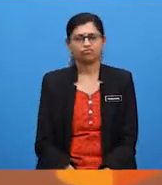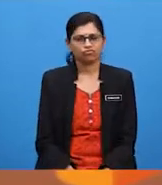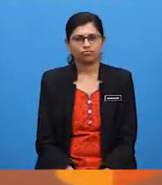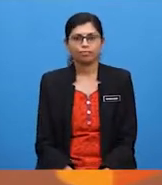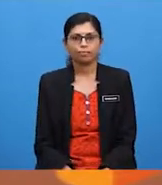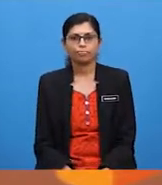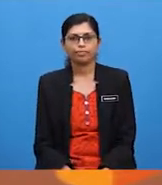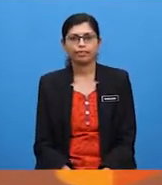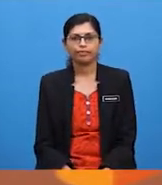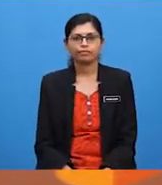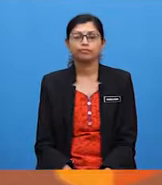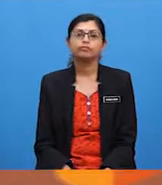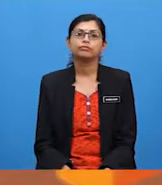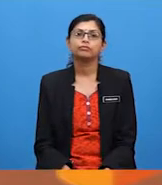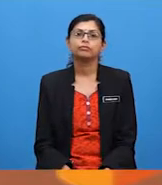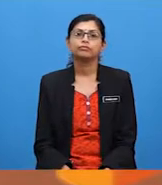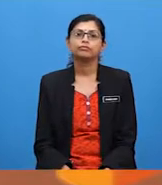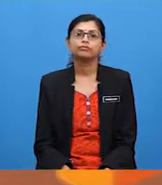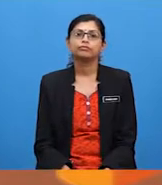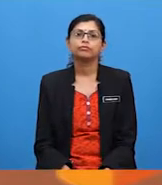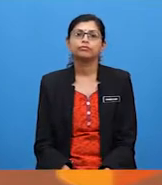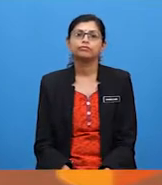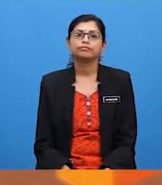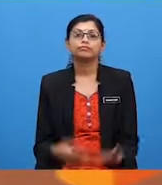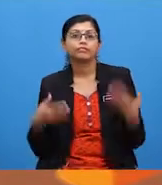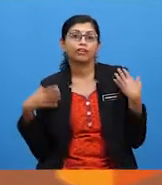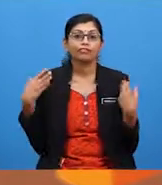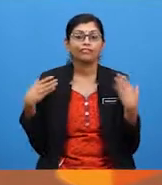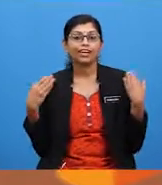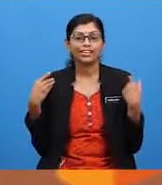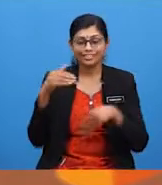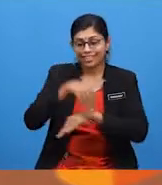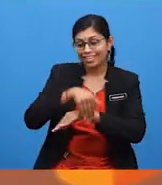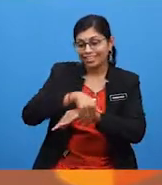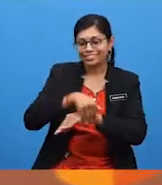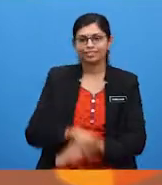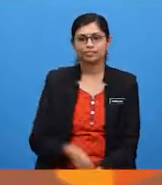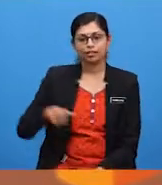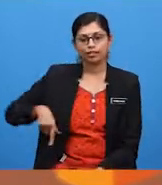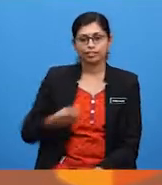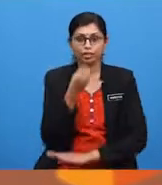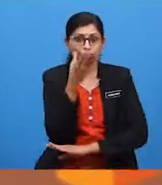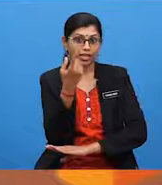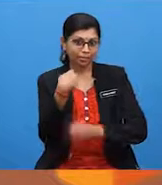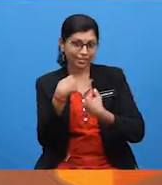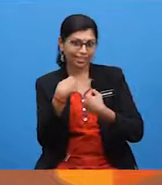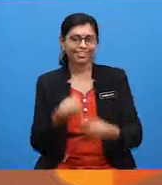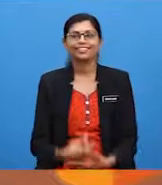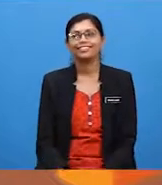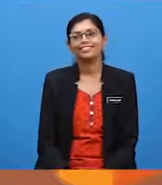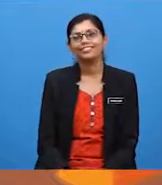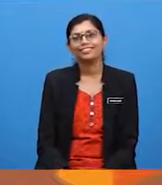Okay, my pleasure, and have fun tonight. Do tell me all about it soon, alright?